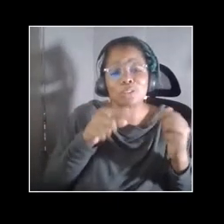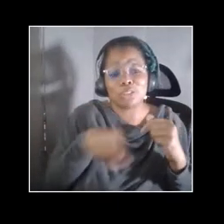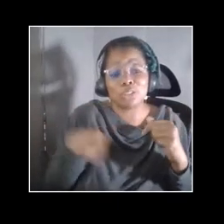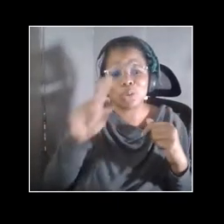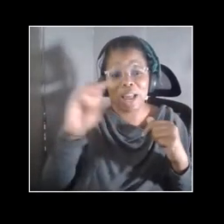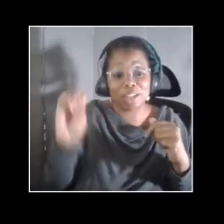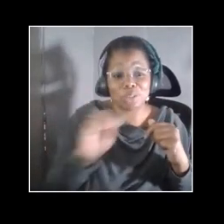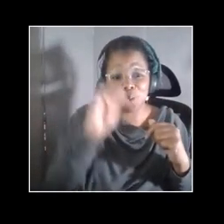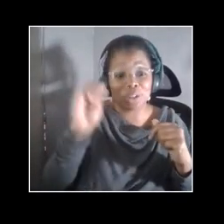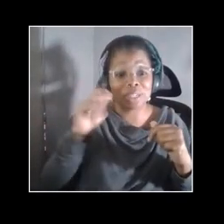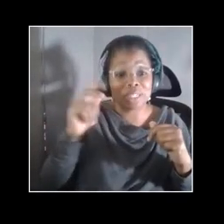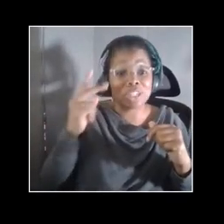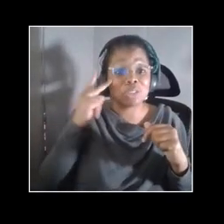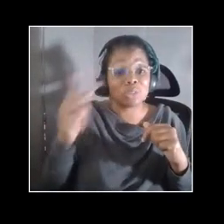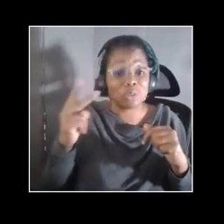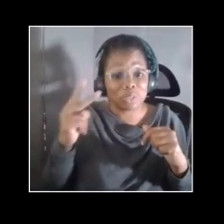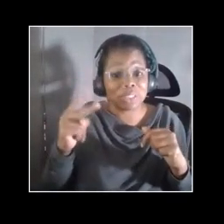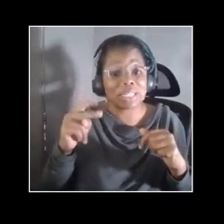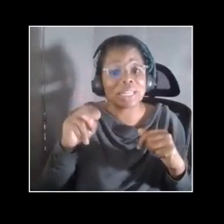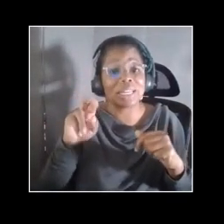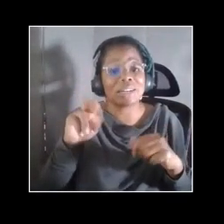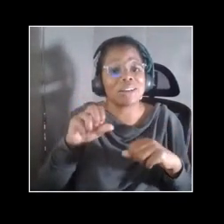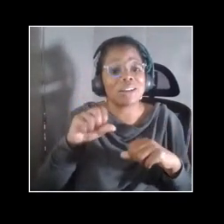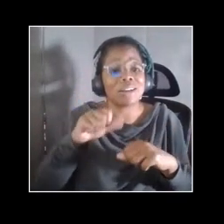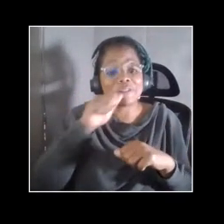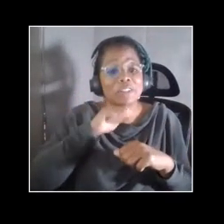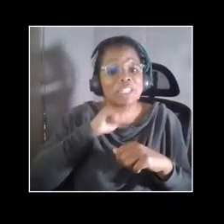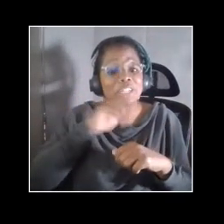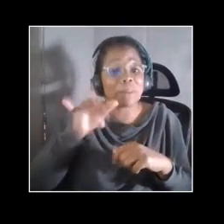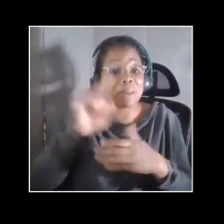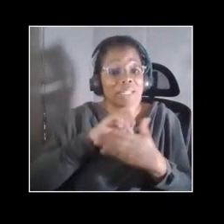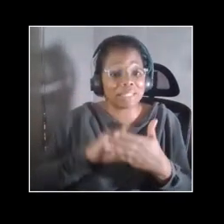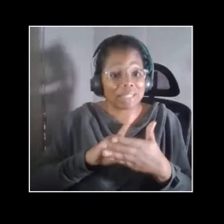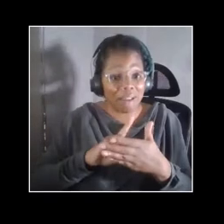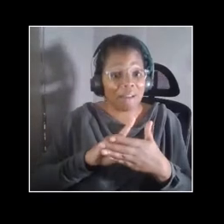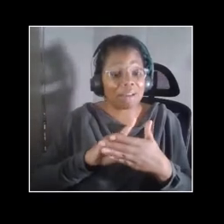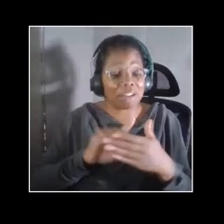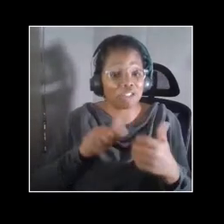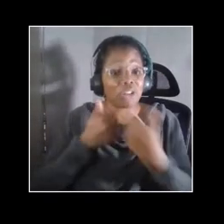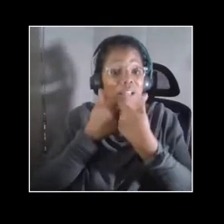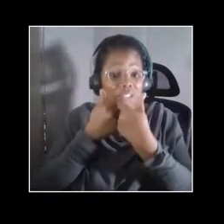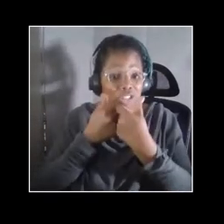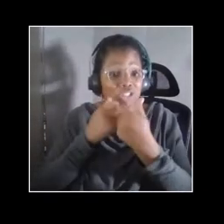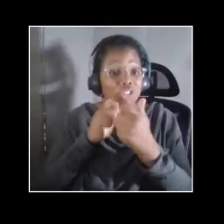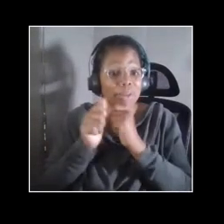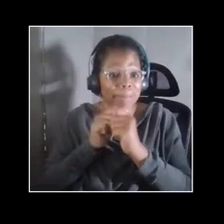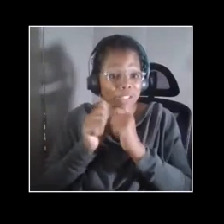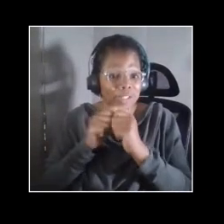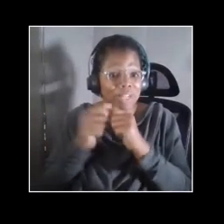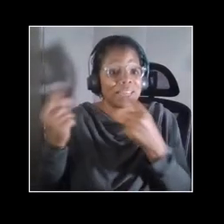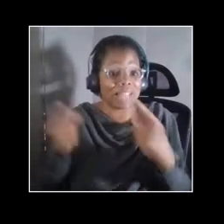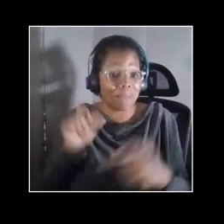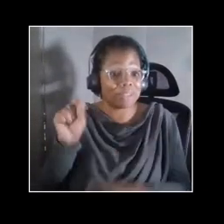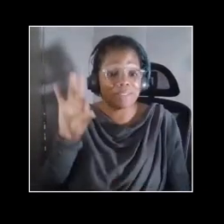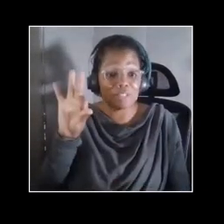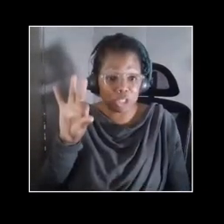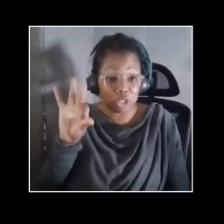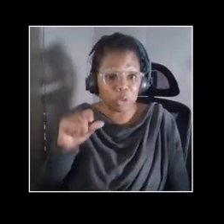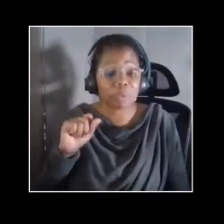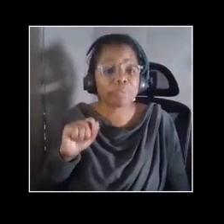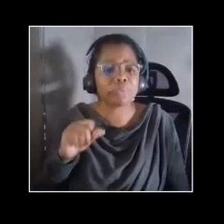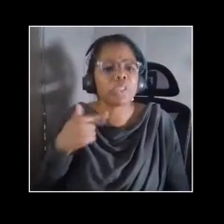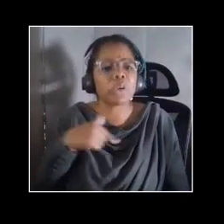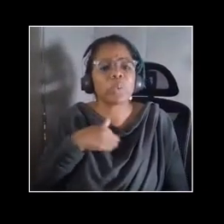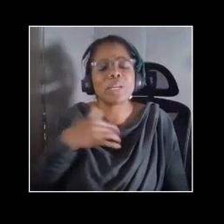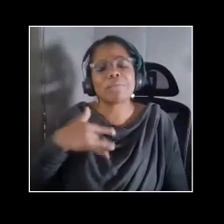and looking at the Resilient by Design sea level rise challenge and design competition that was done in San Francisco, we felt